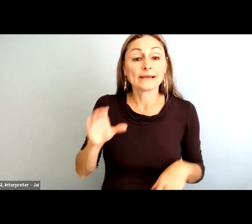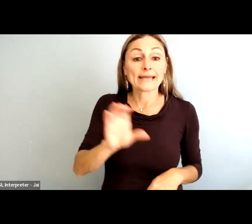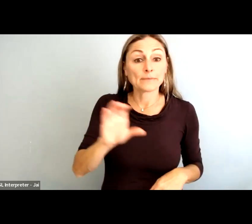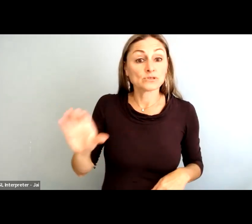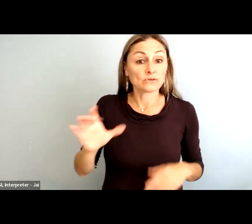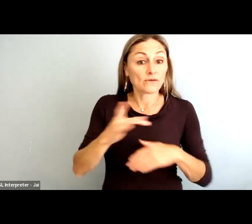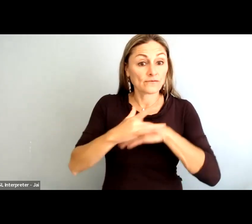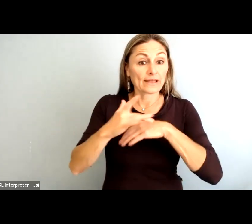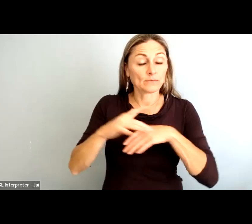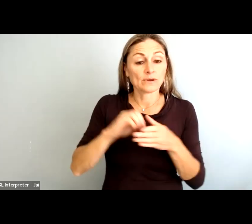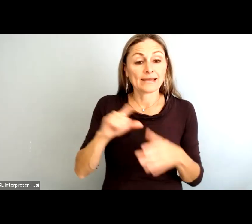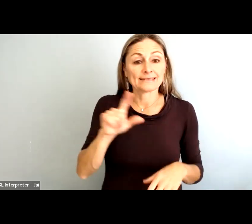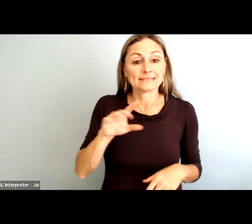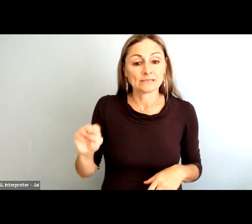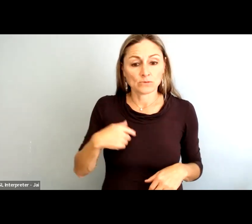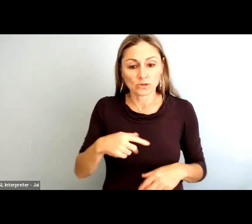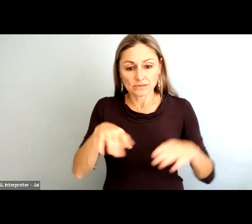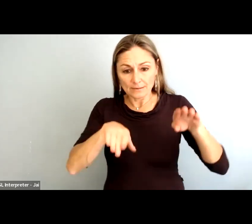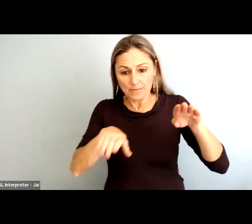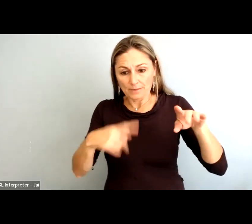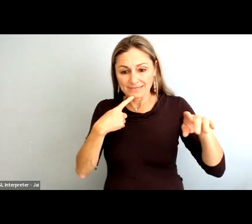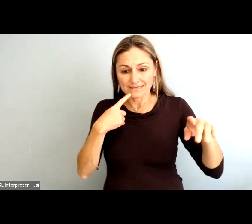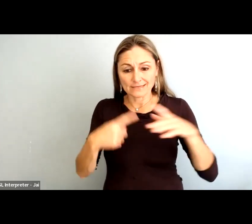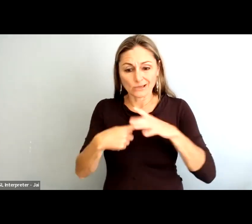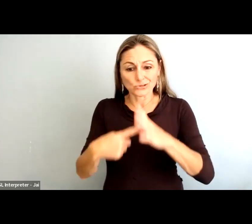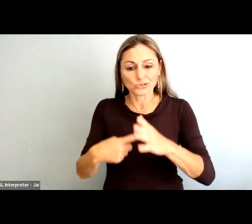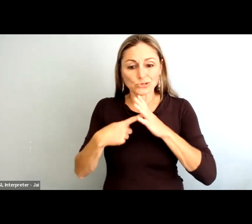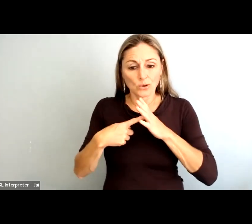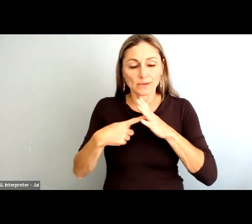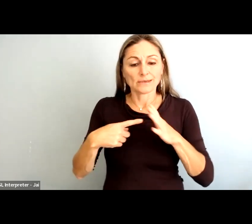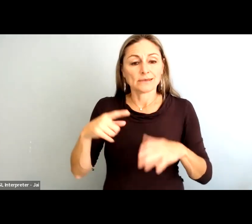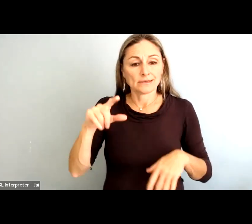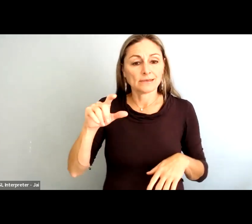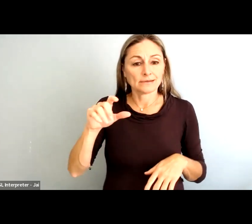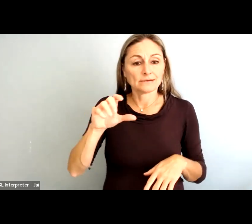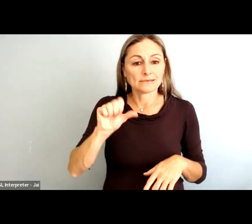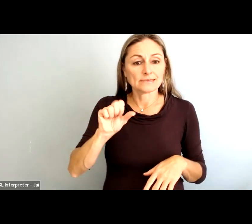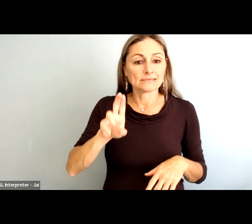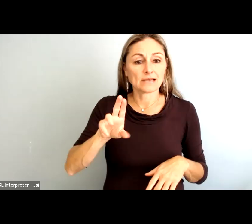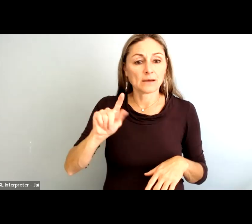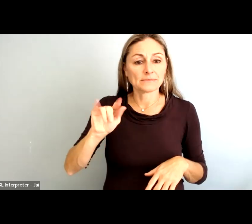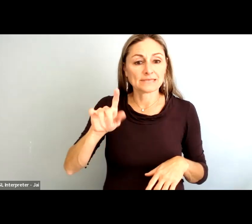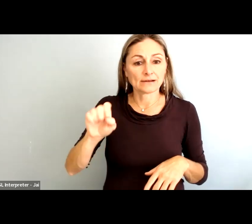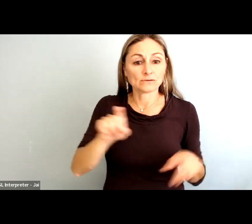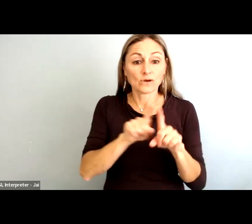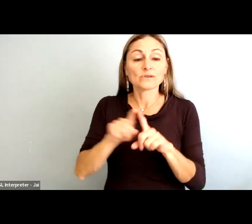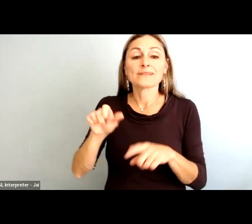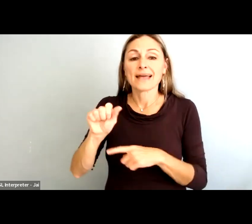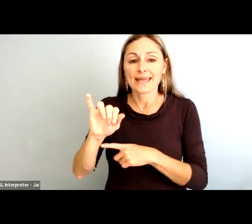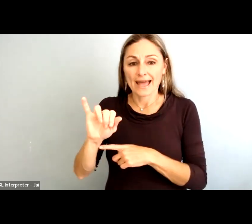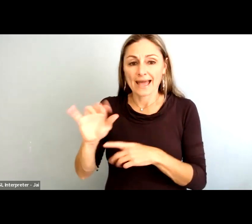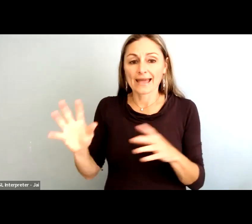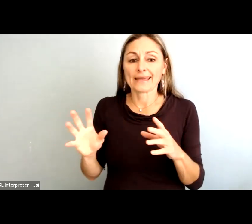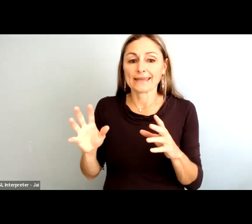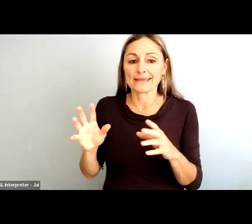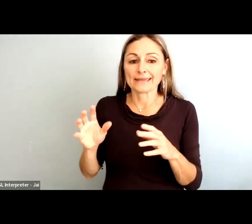Zoom. You can click show subtitle in your Zoom menu bar to turn them on. They're also running at AI Media. The URL is a